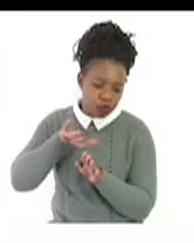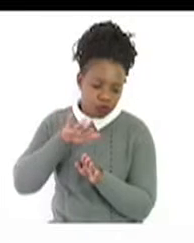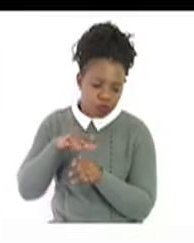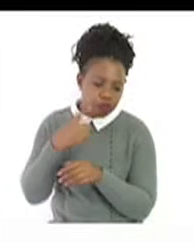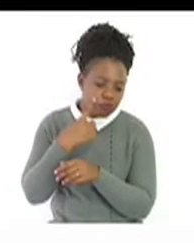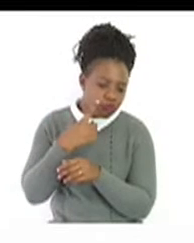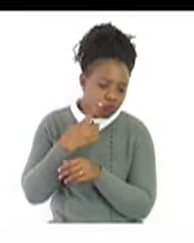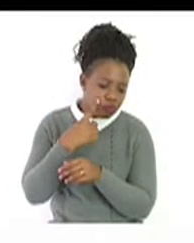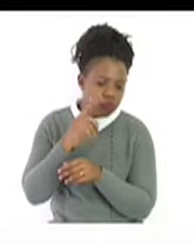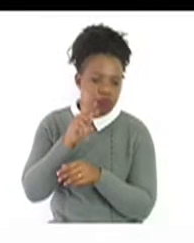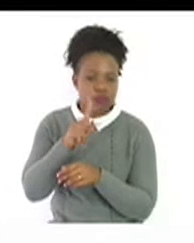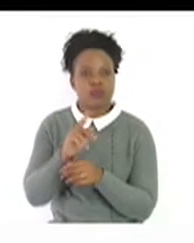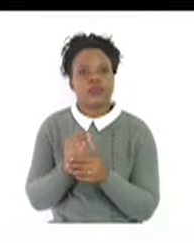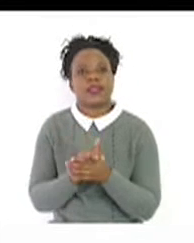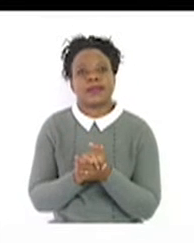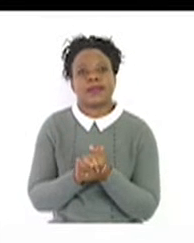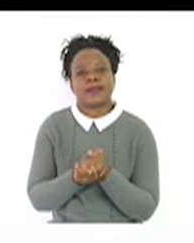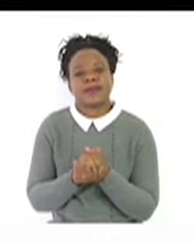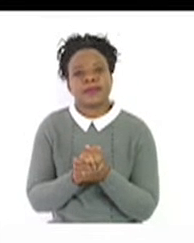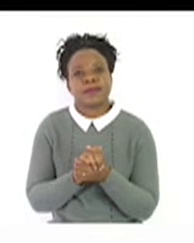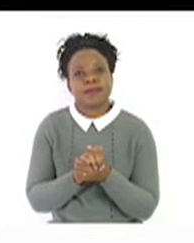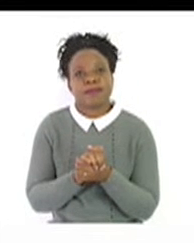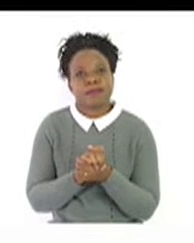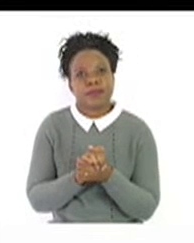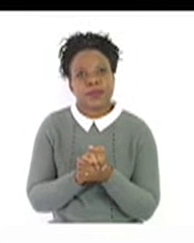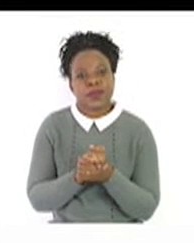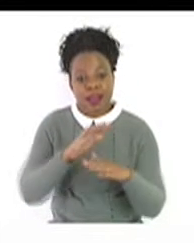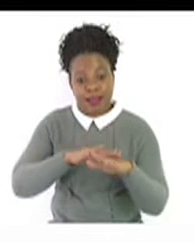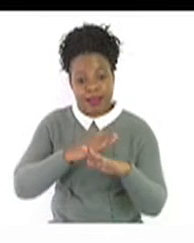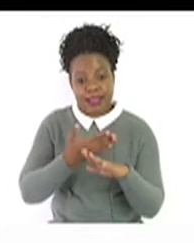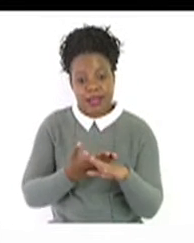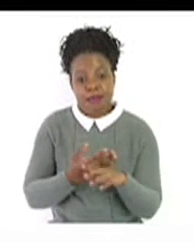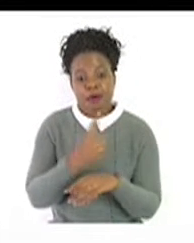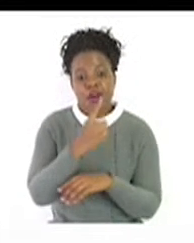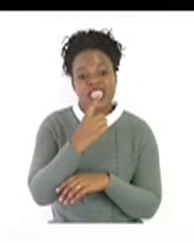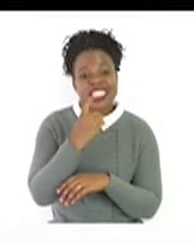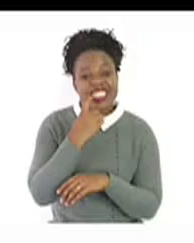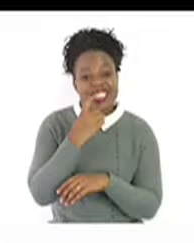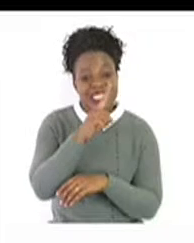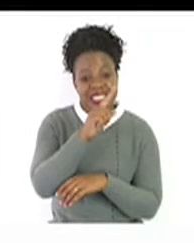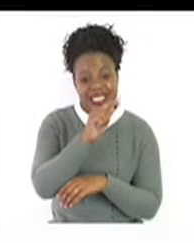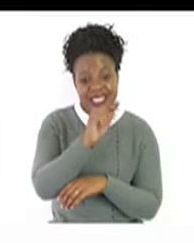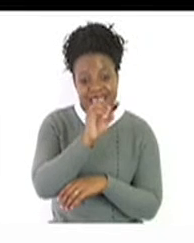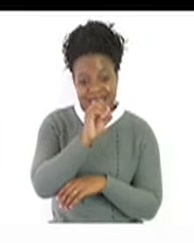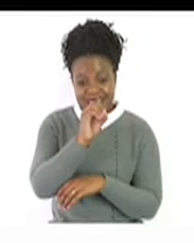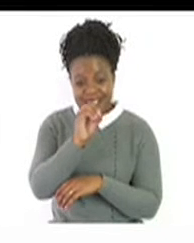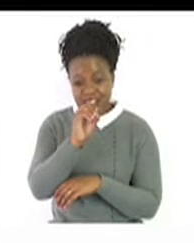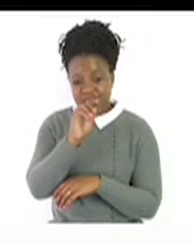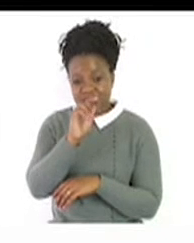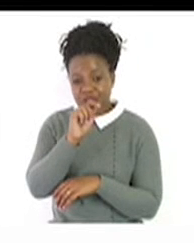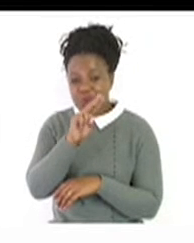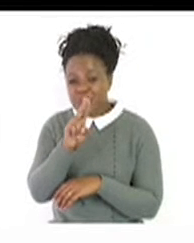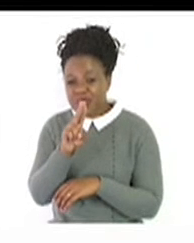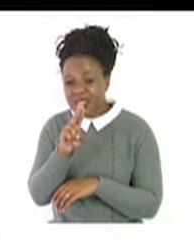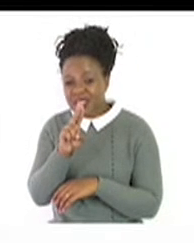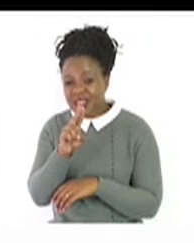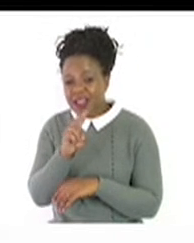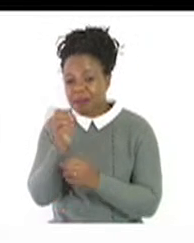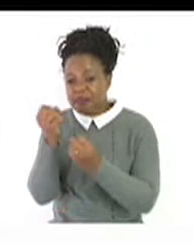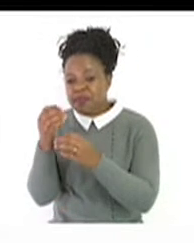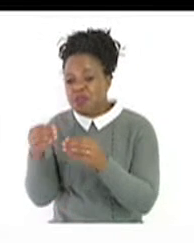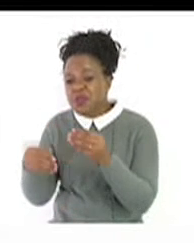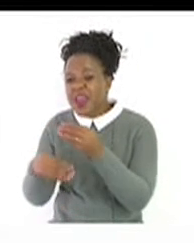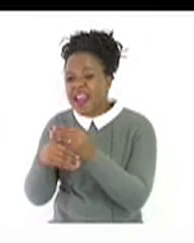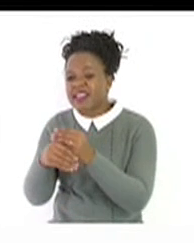Our example, tooth. Tooth. Do we add ES? Do we add S? No.